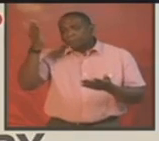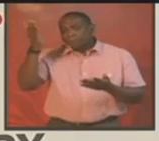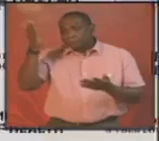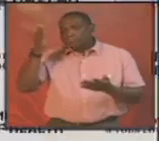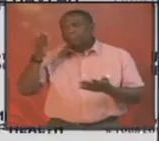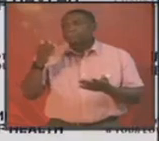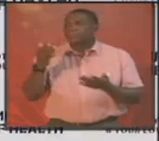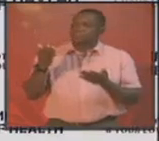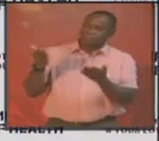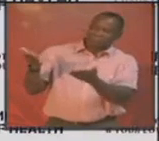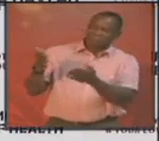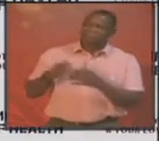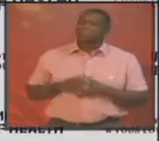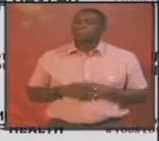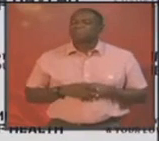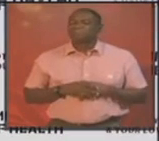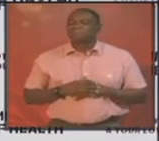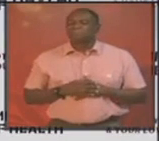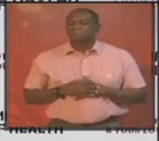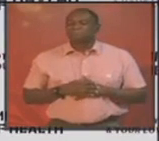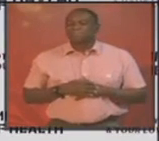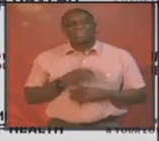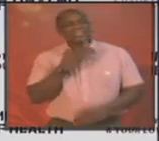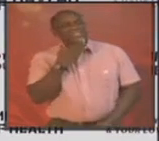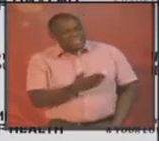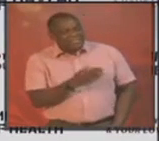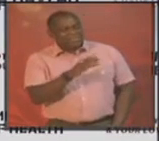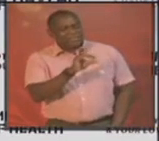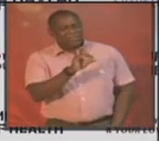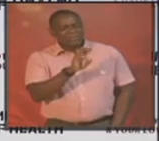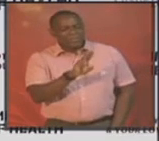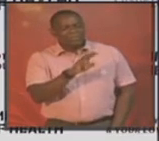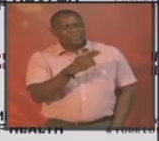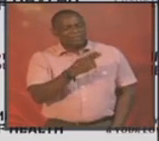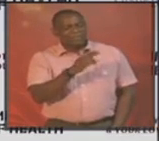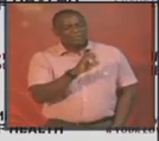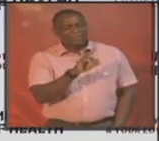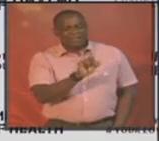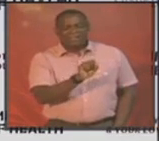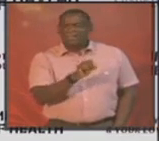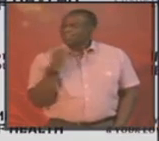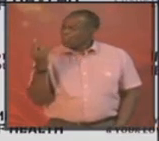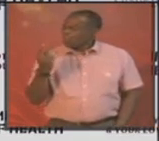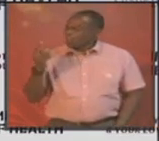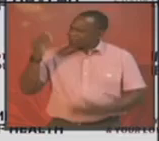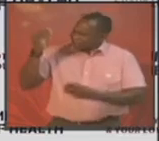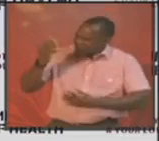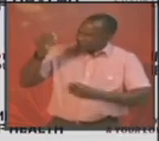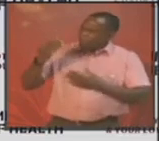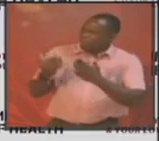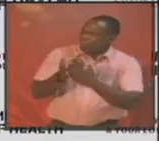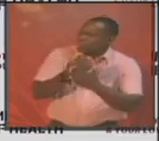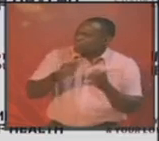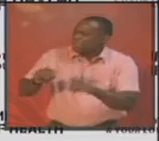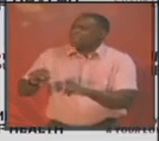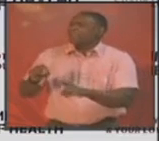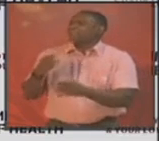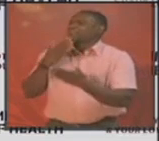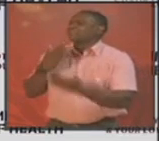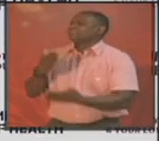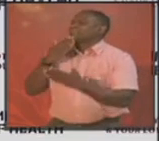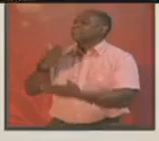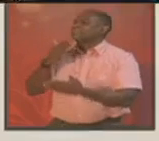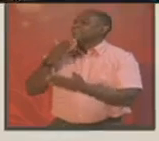Alcantara. Thank you very much, Dr. Hines, for always keeping us up to date with what is happening in Trinidad